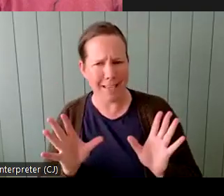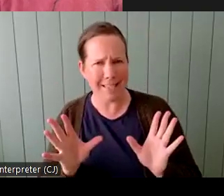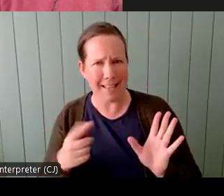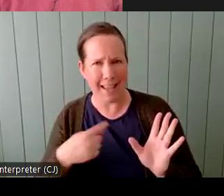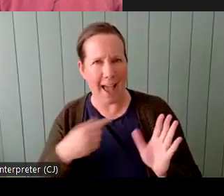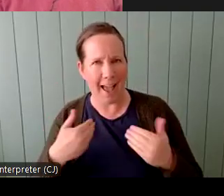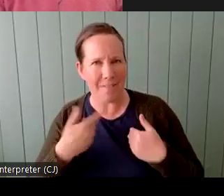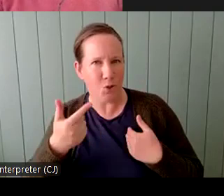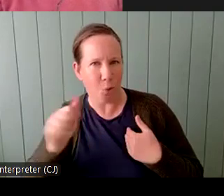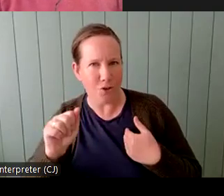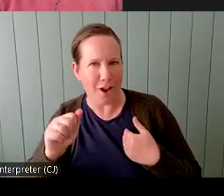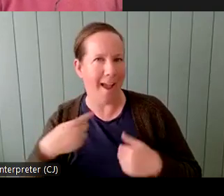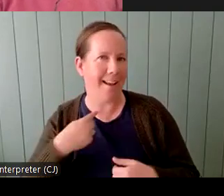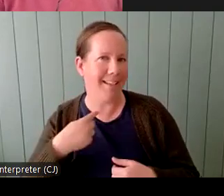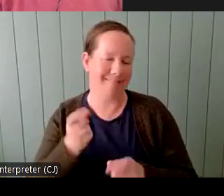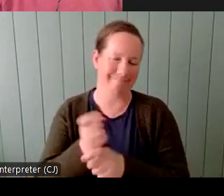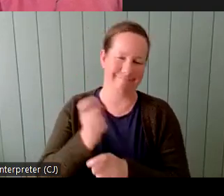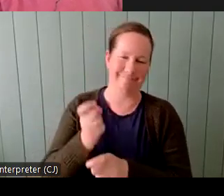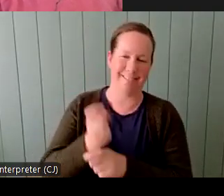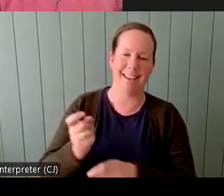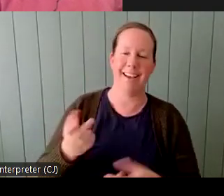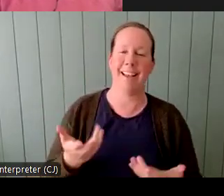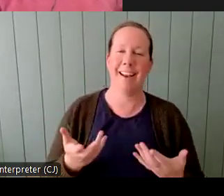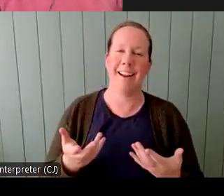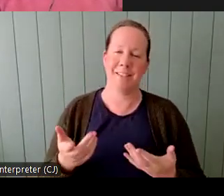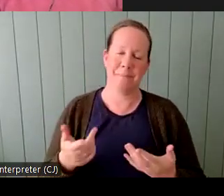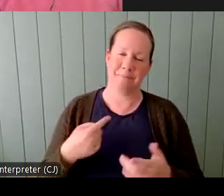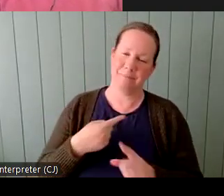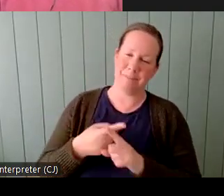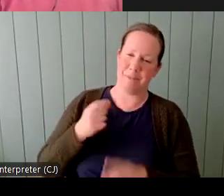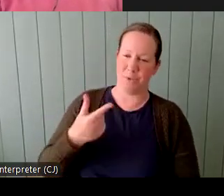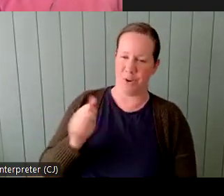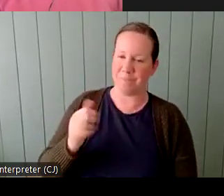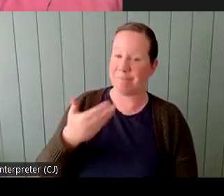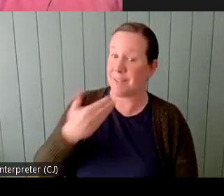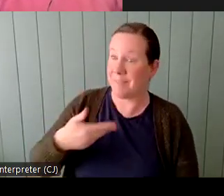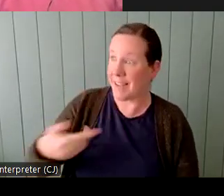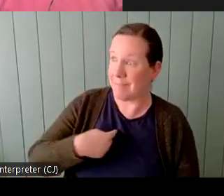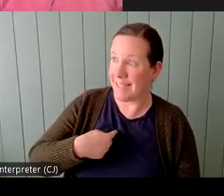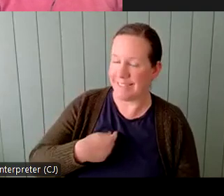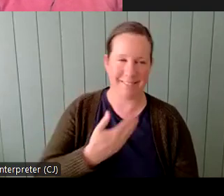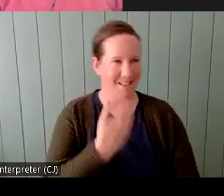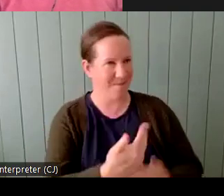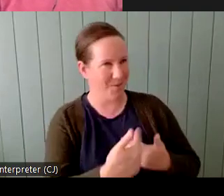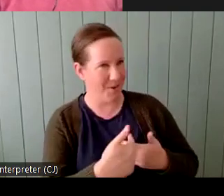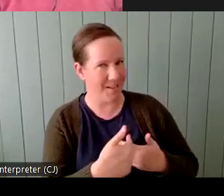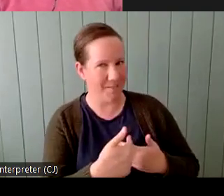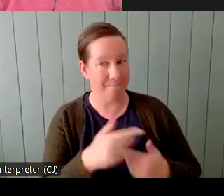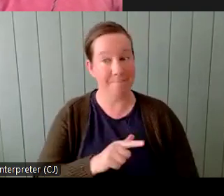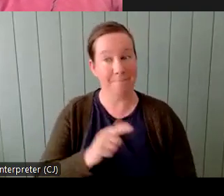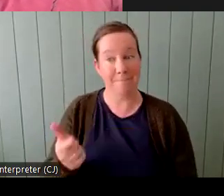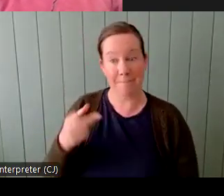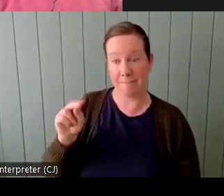So there I am. So thanks for inviting me. Thank you for being here. Nikki?